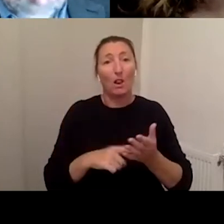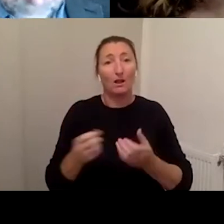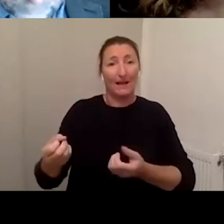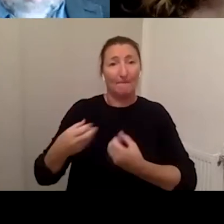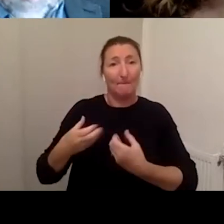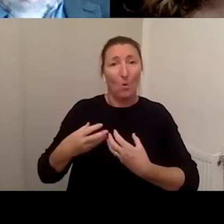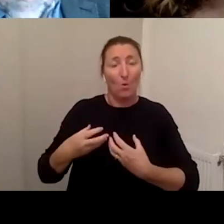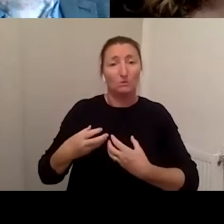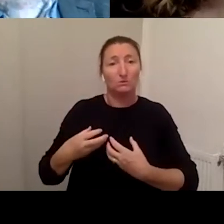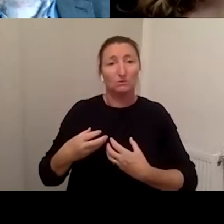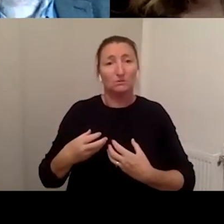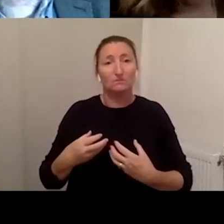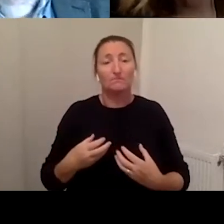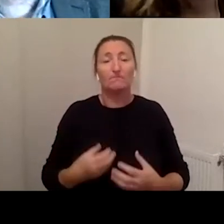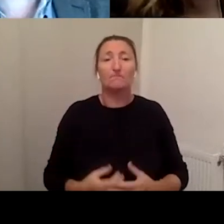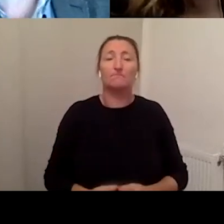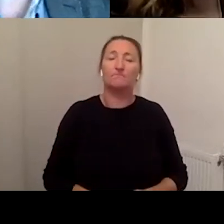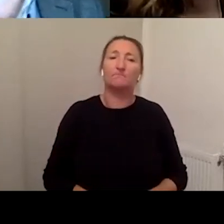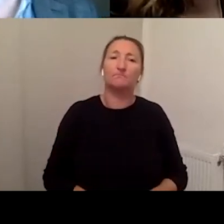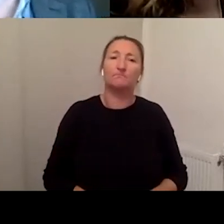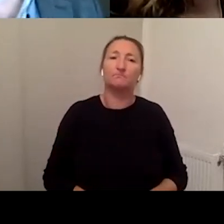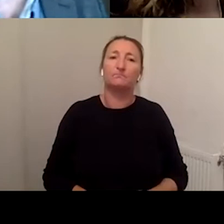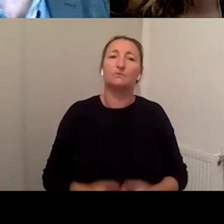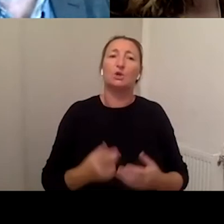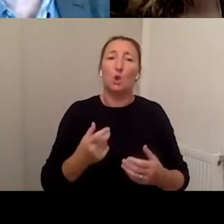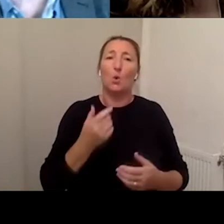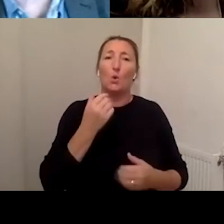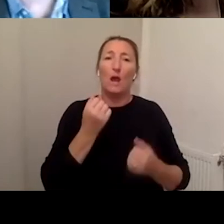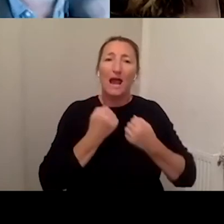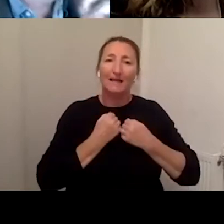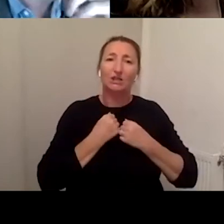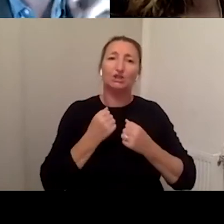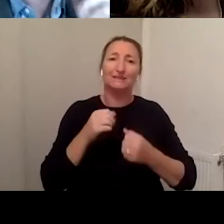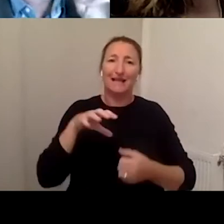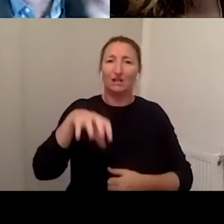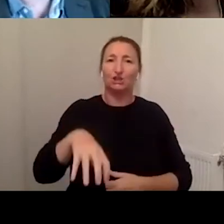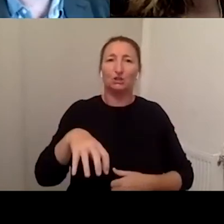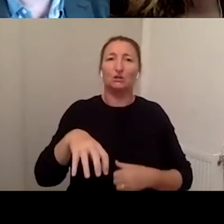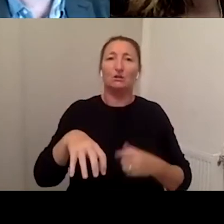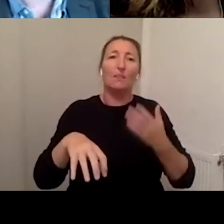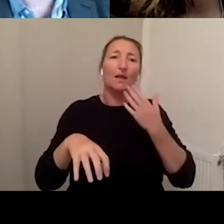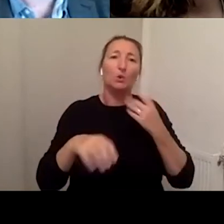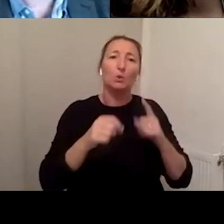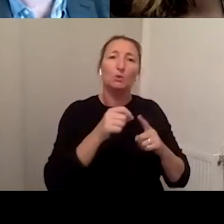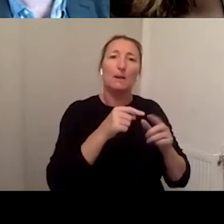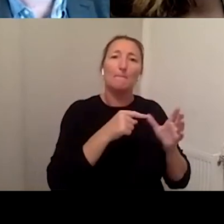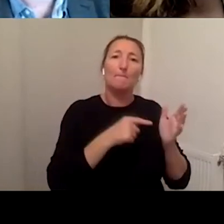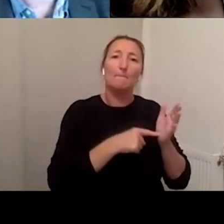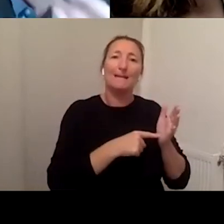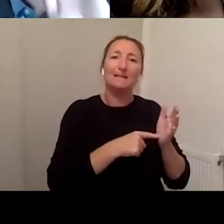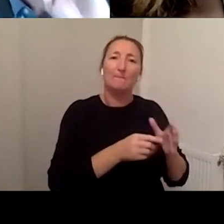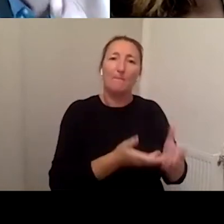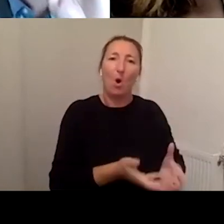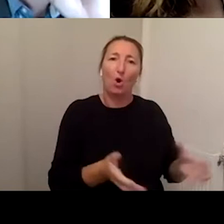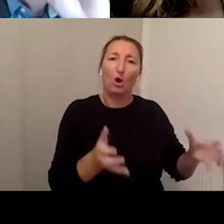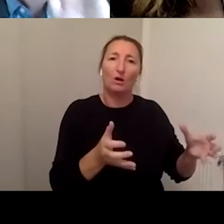peat stations for producing electricity. We used peat bogs, which are now closed, ironically. Our government took the initiative